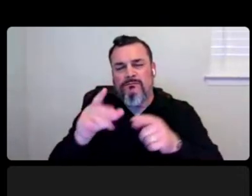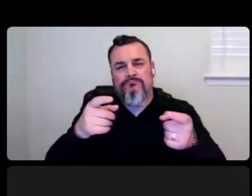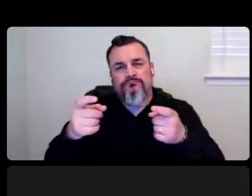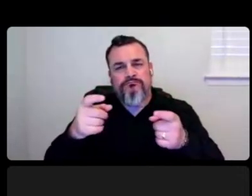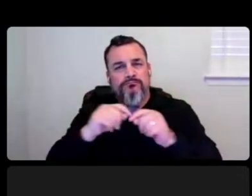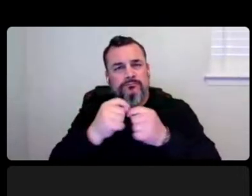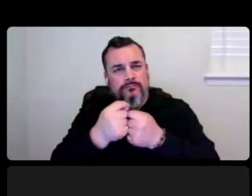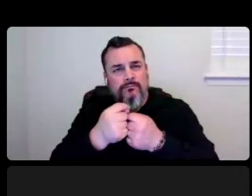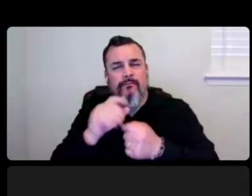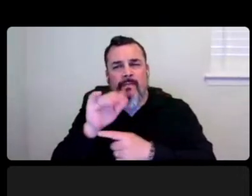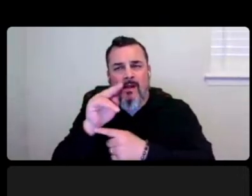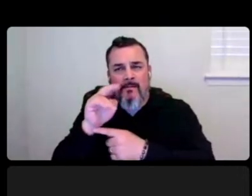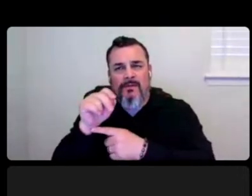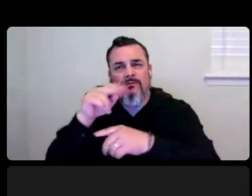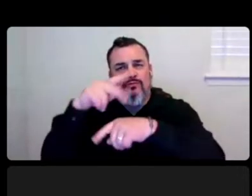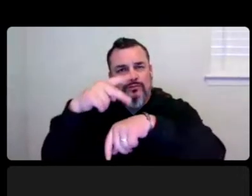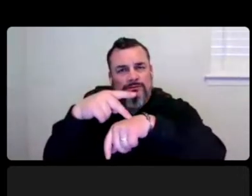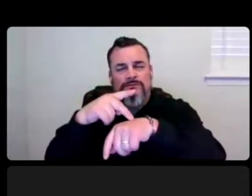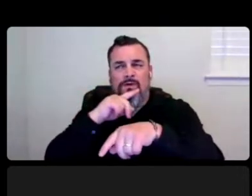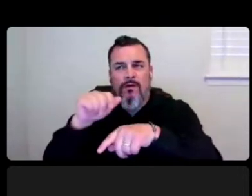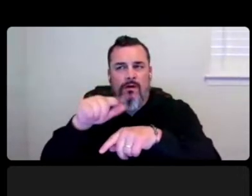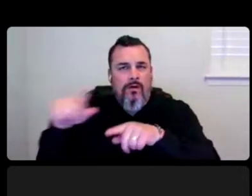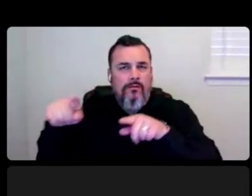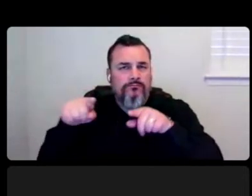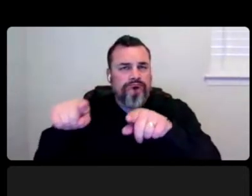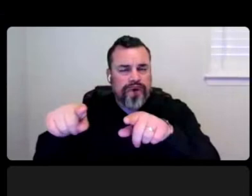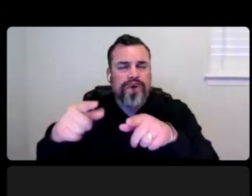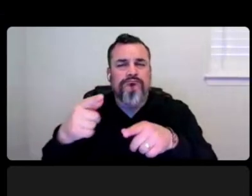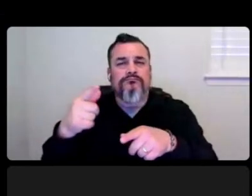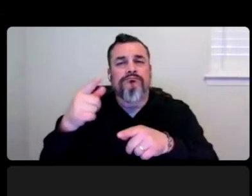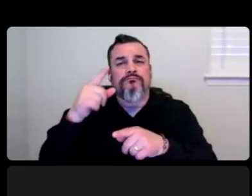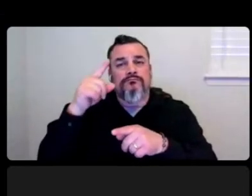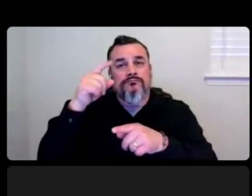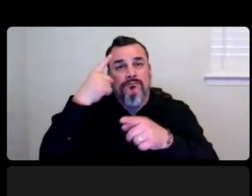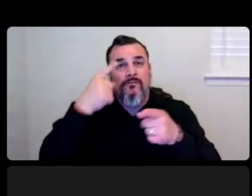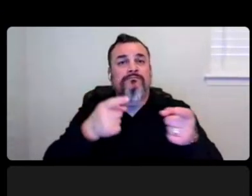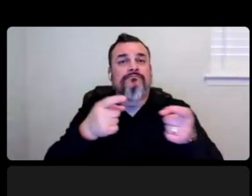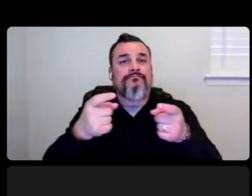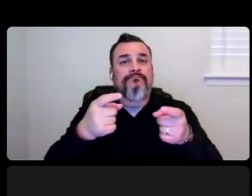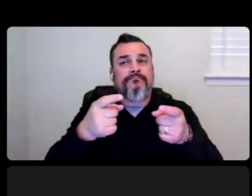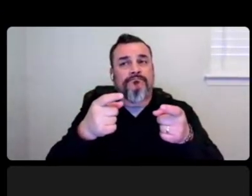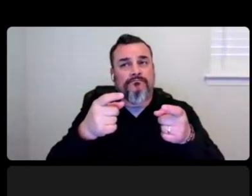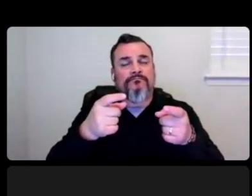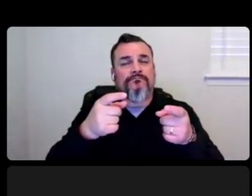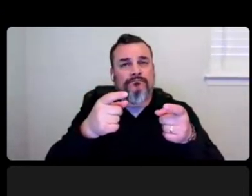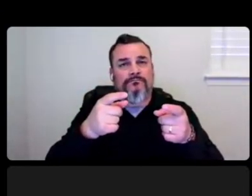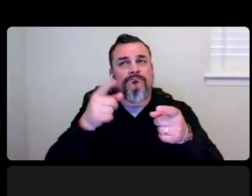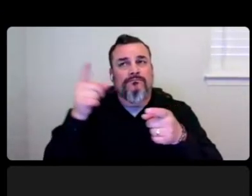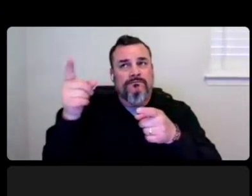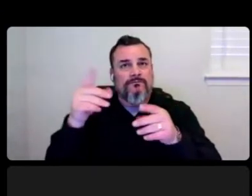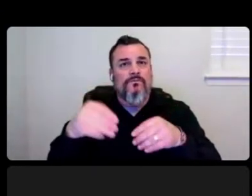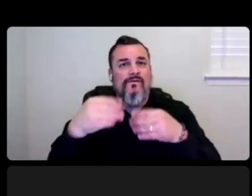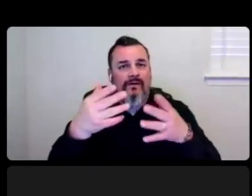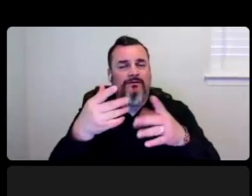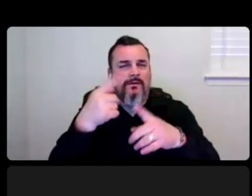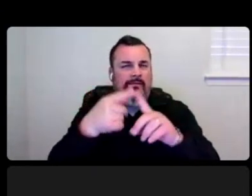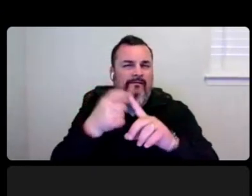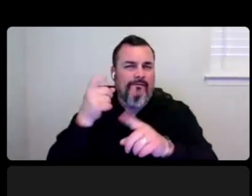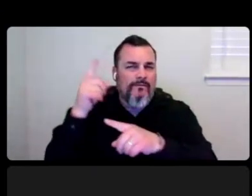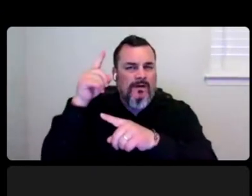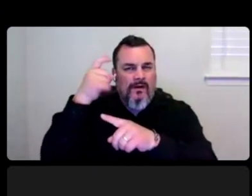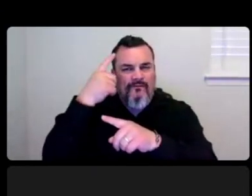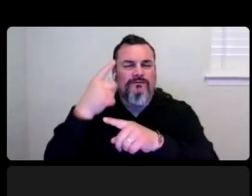team, his cabinet, the principals and all are aligned, and that they see the governance team's direction The direction he provides is coming from the governance